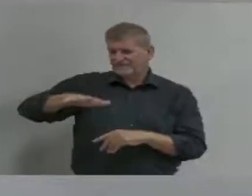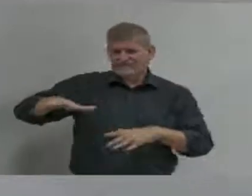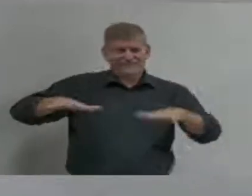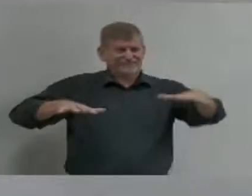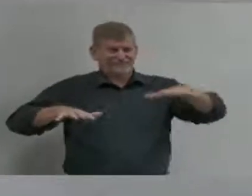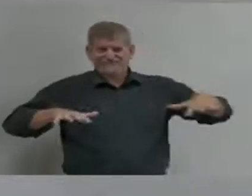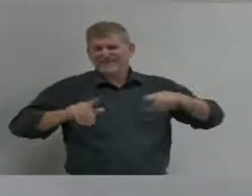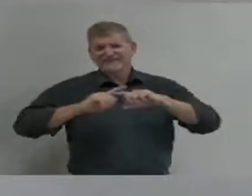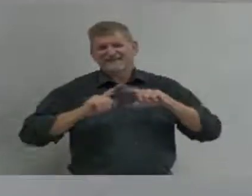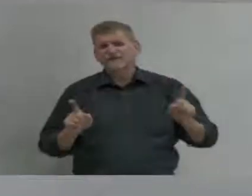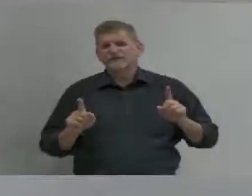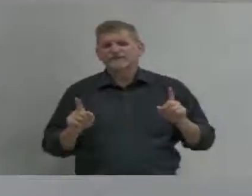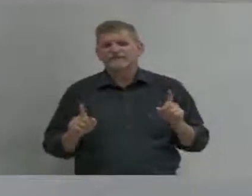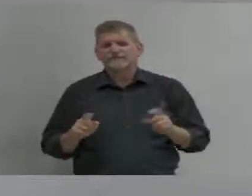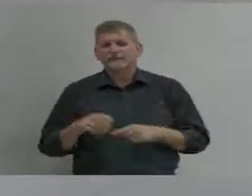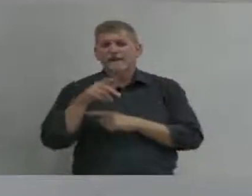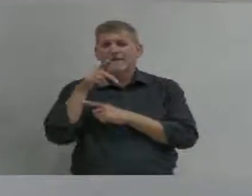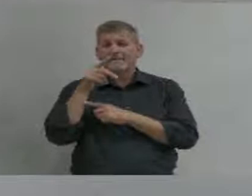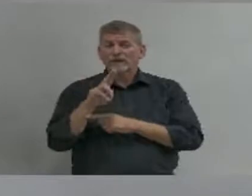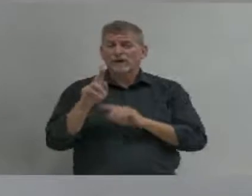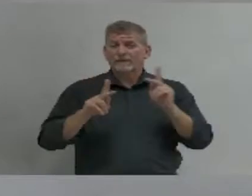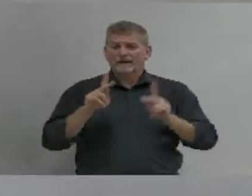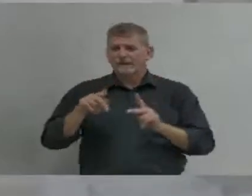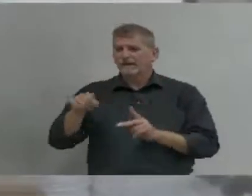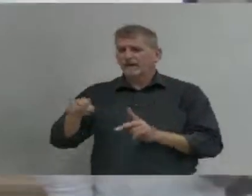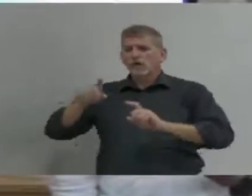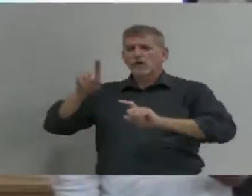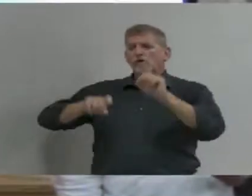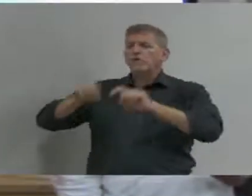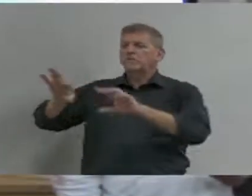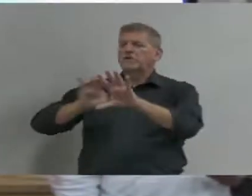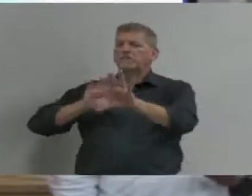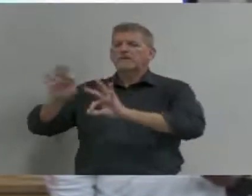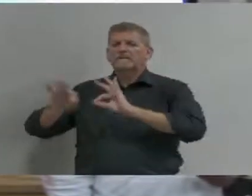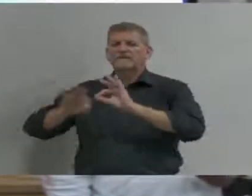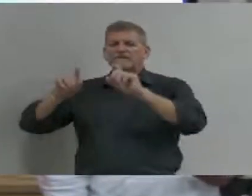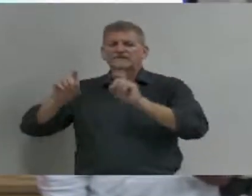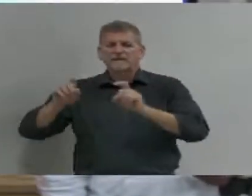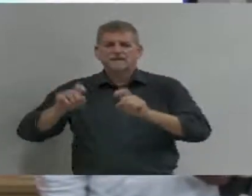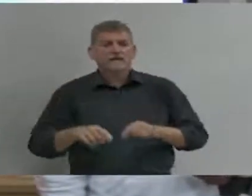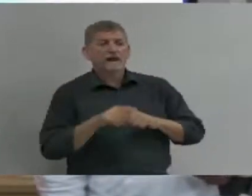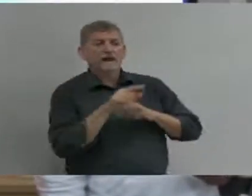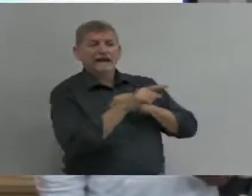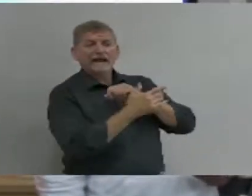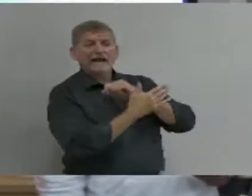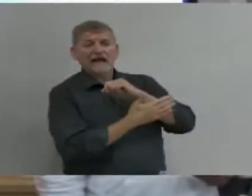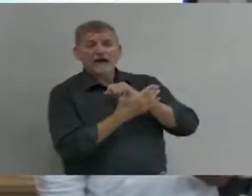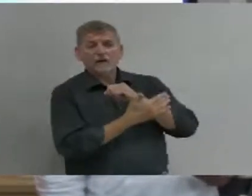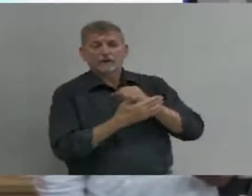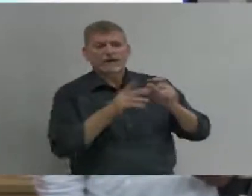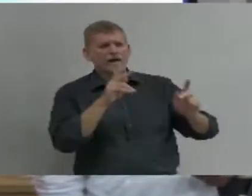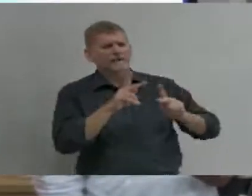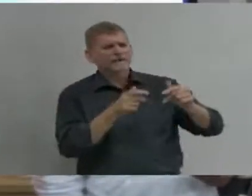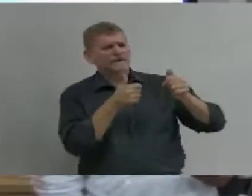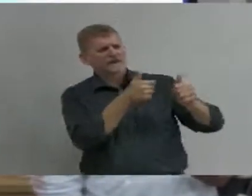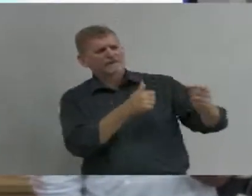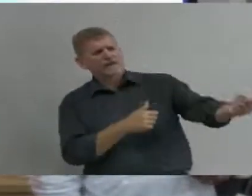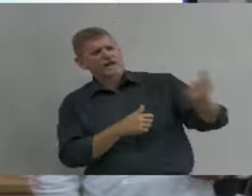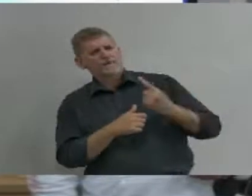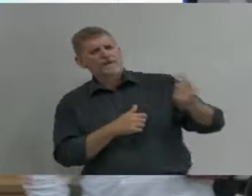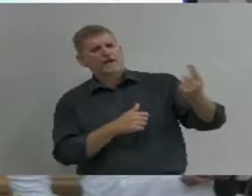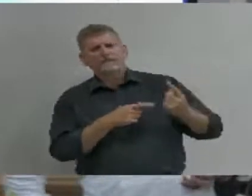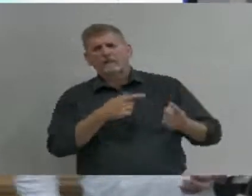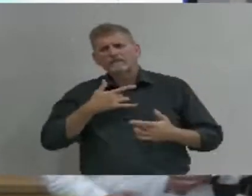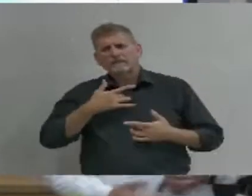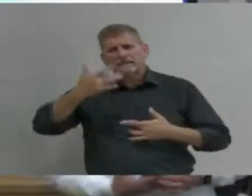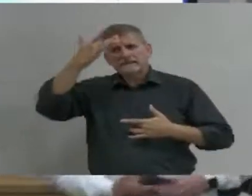whereas in the county, it's people that think they might have symptoms. You see what I'm saying? Mm-hmm. Yeah, we can look into that,